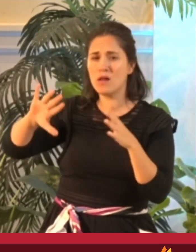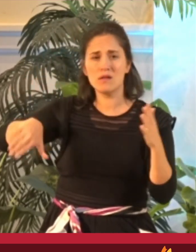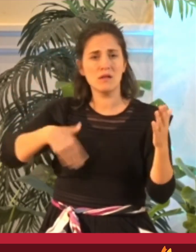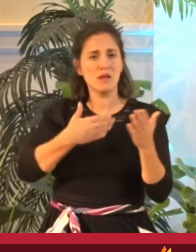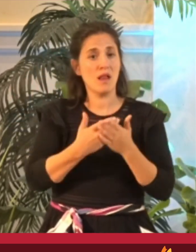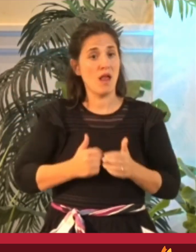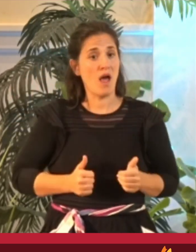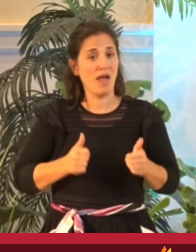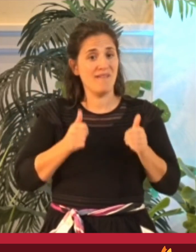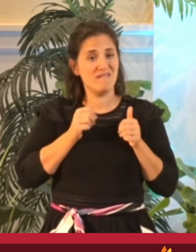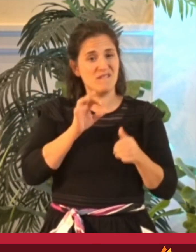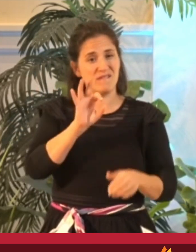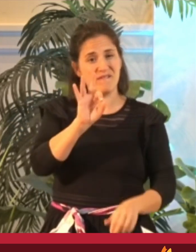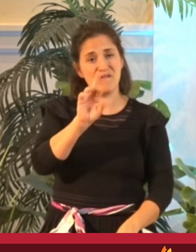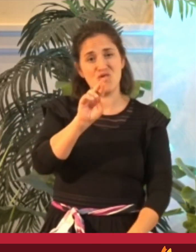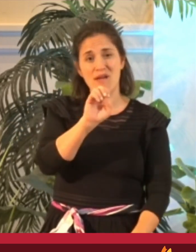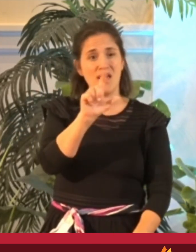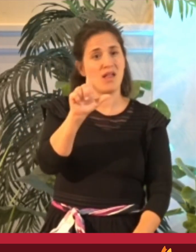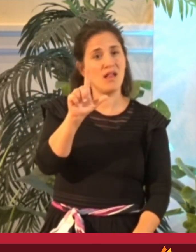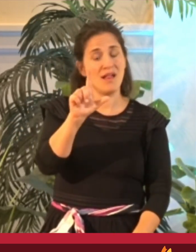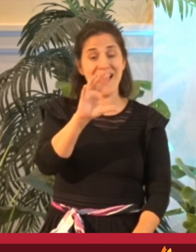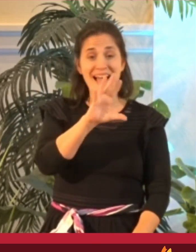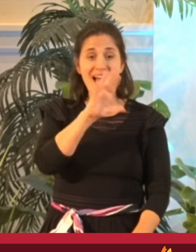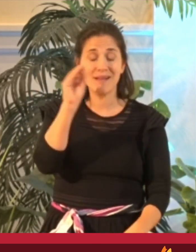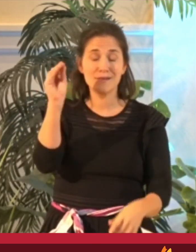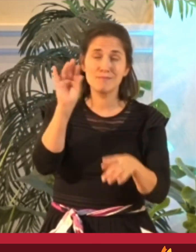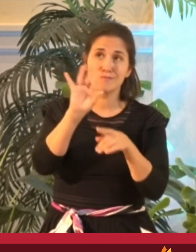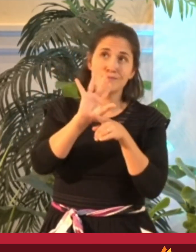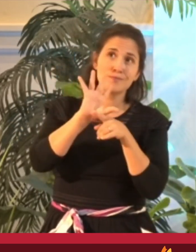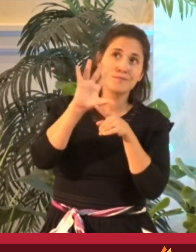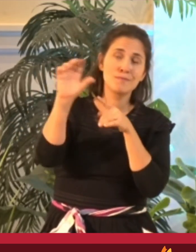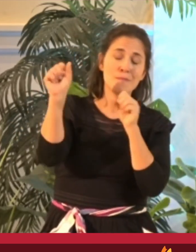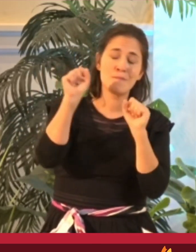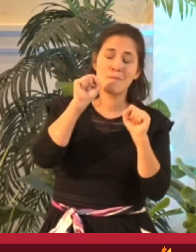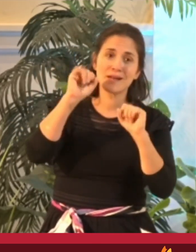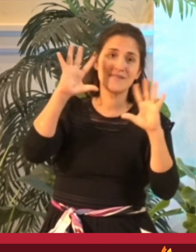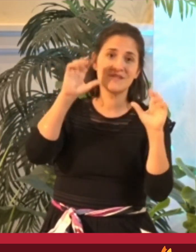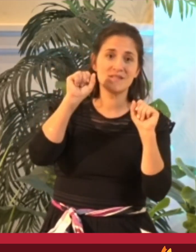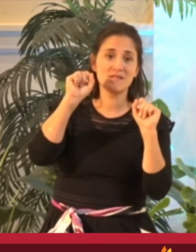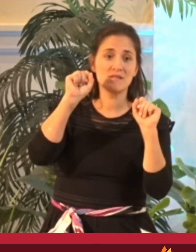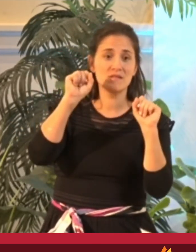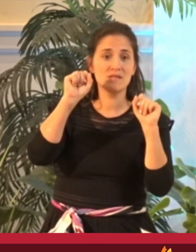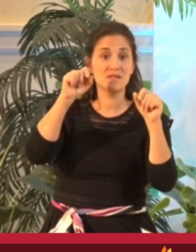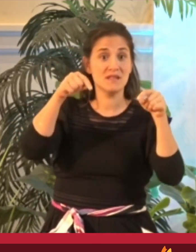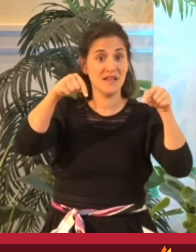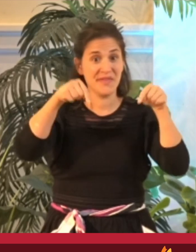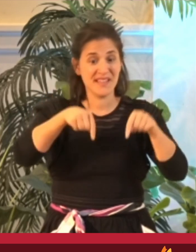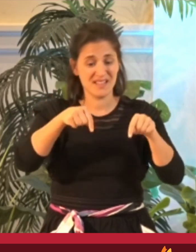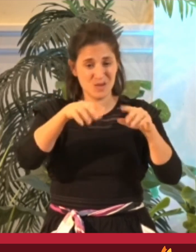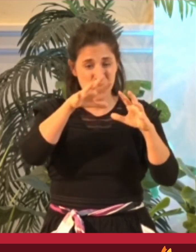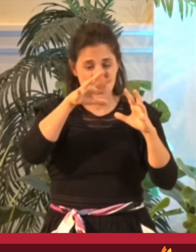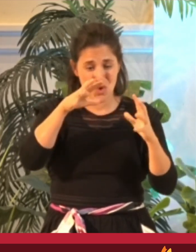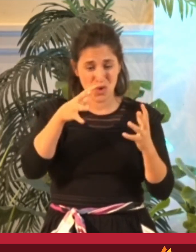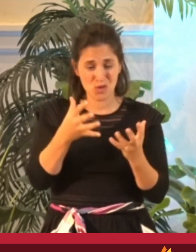this interconnected web of existence, we are all each other's